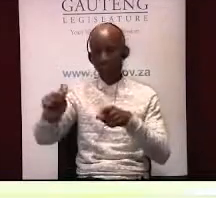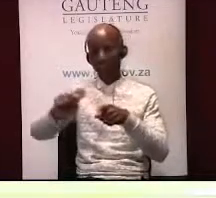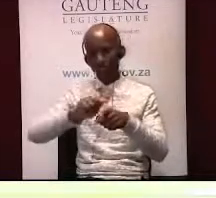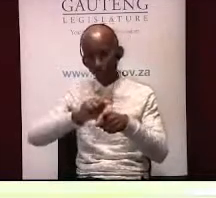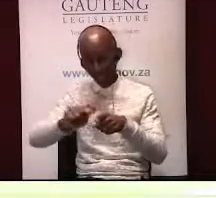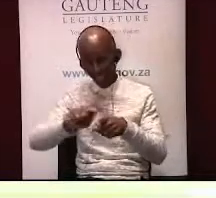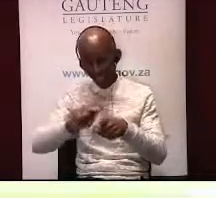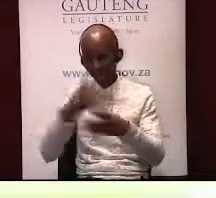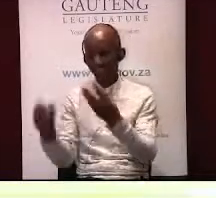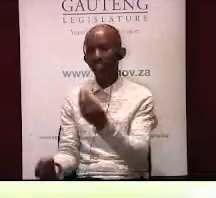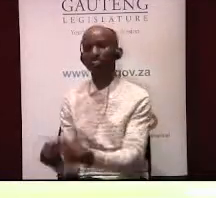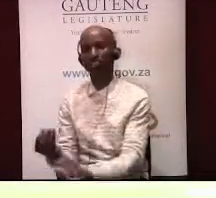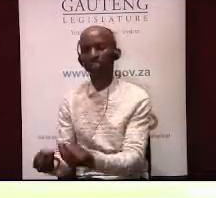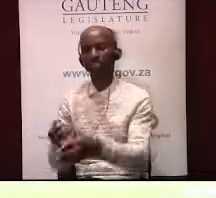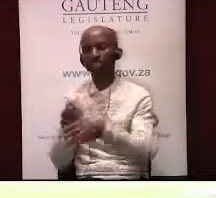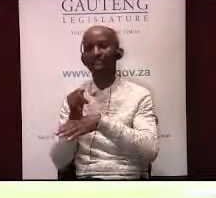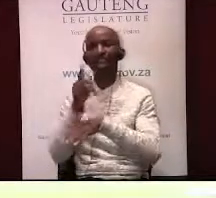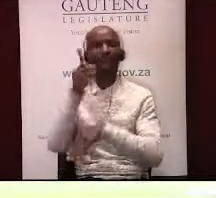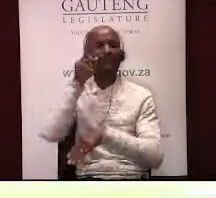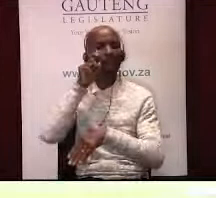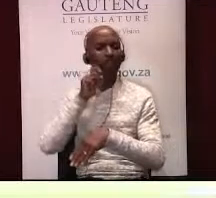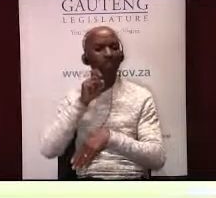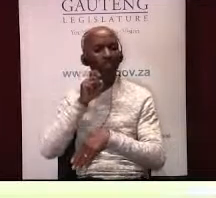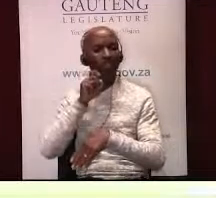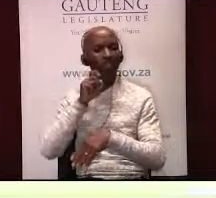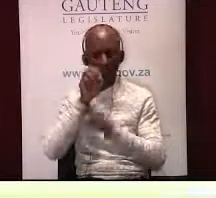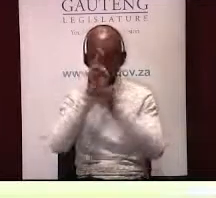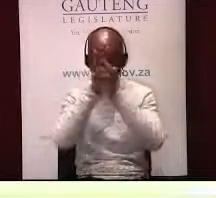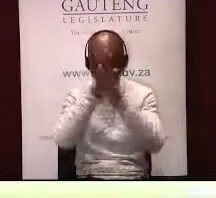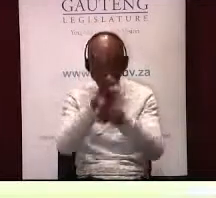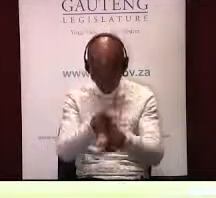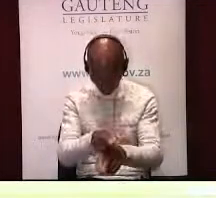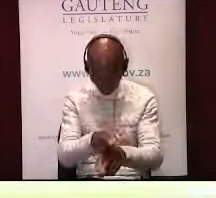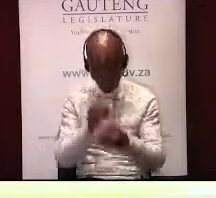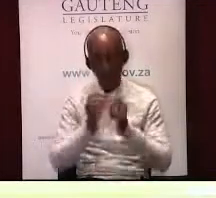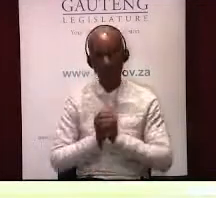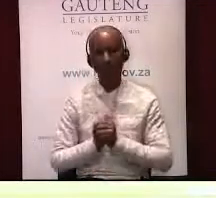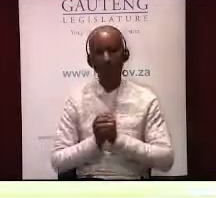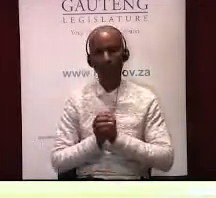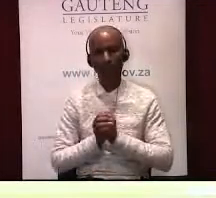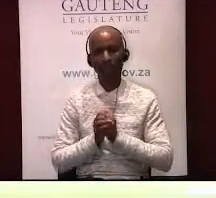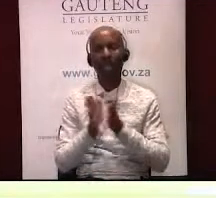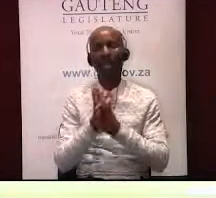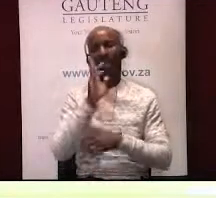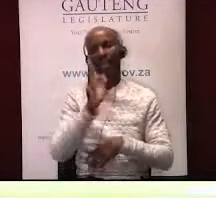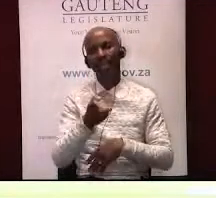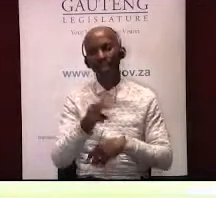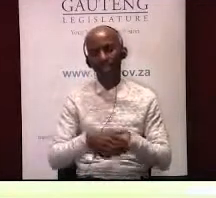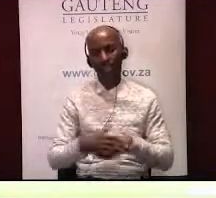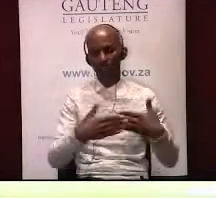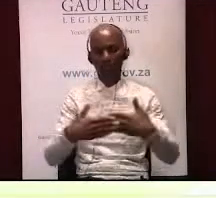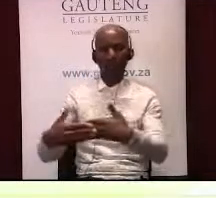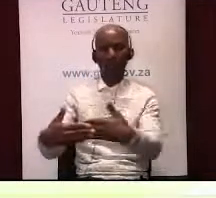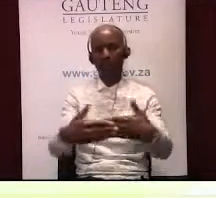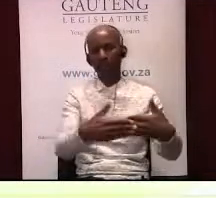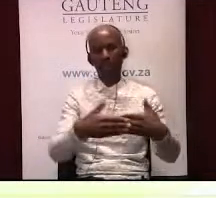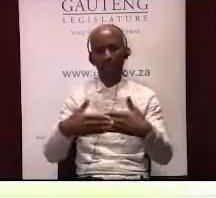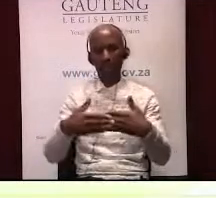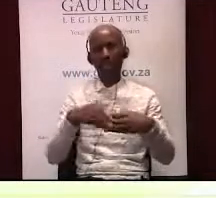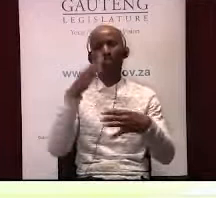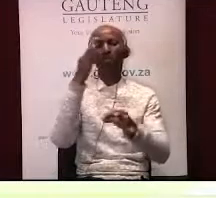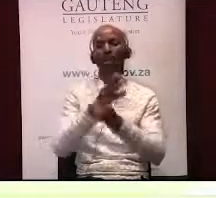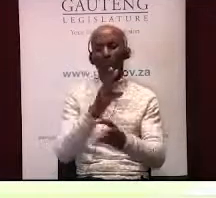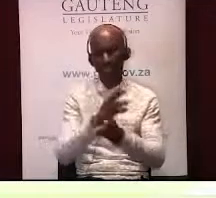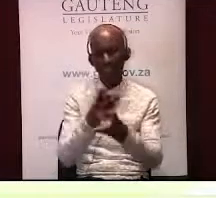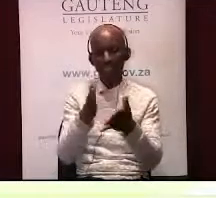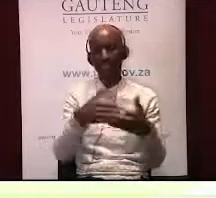our children from an early age to honour and respect and to take care of their parents